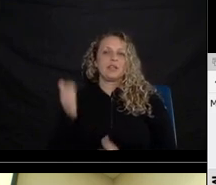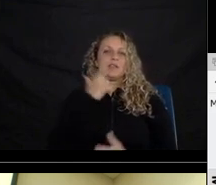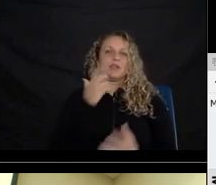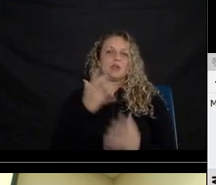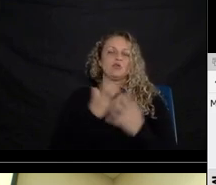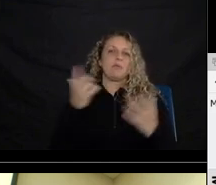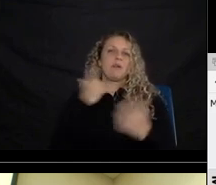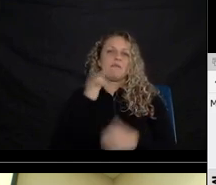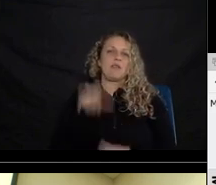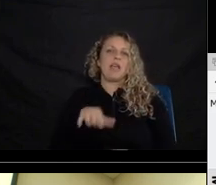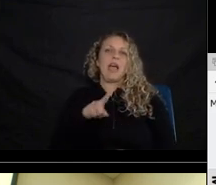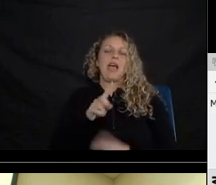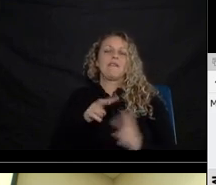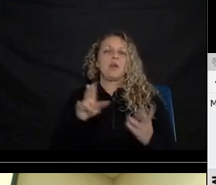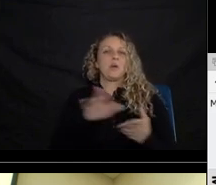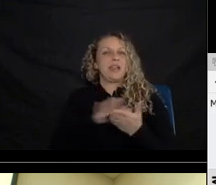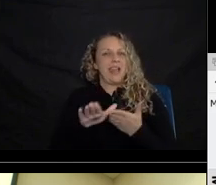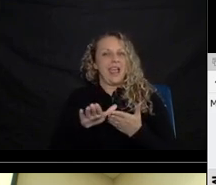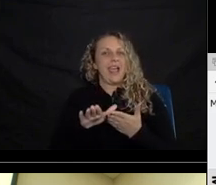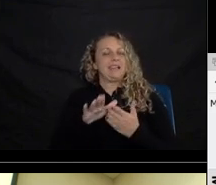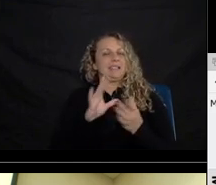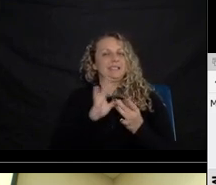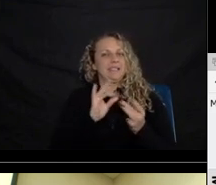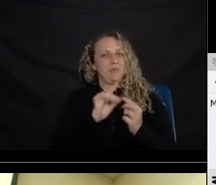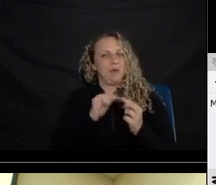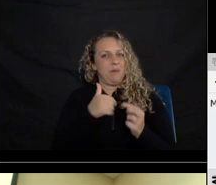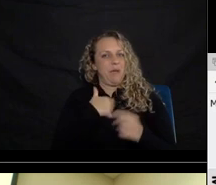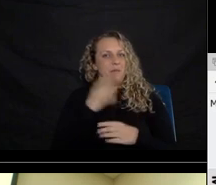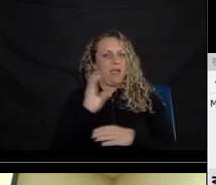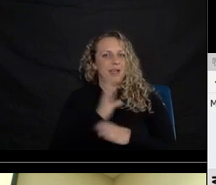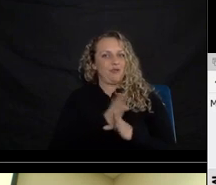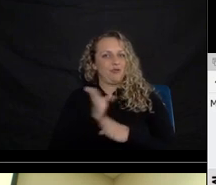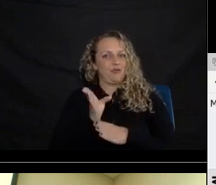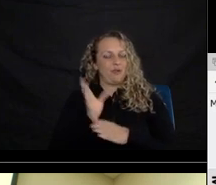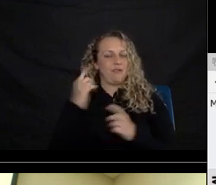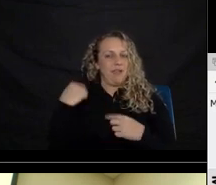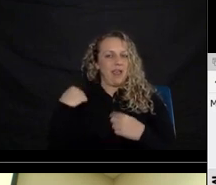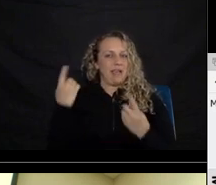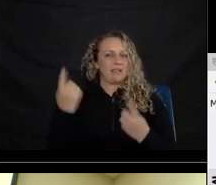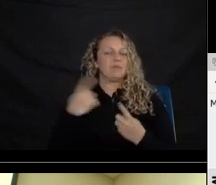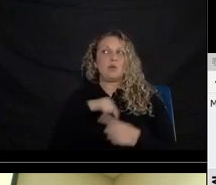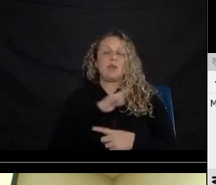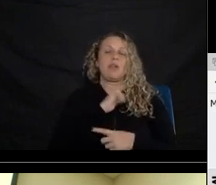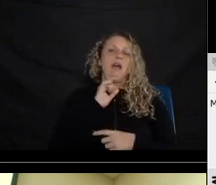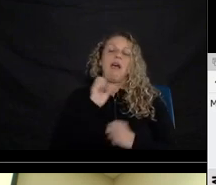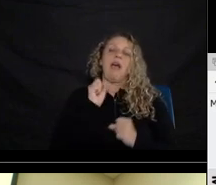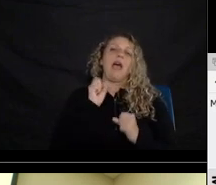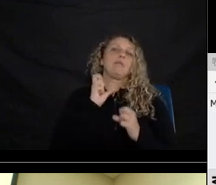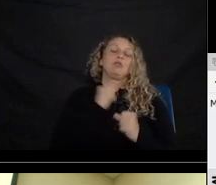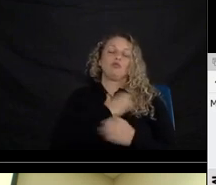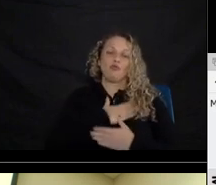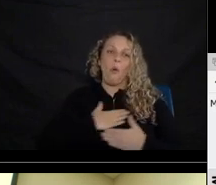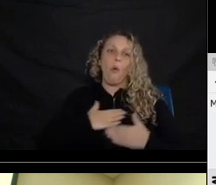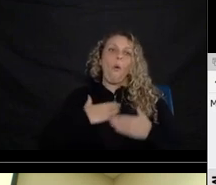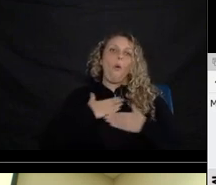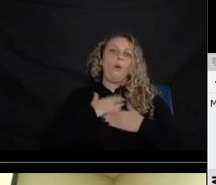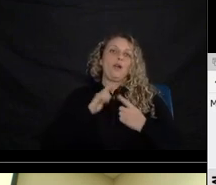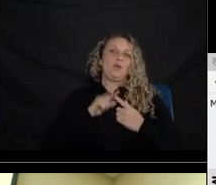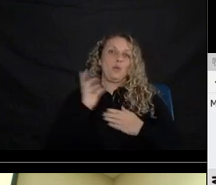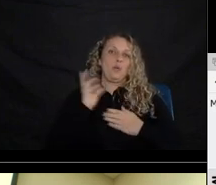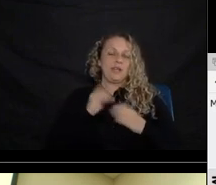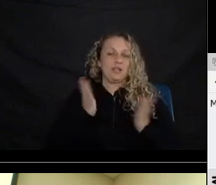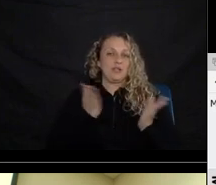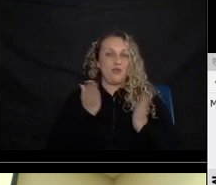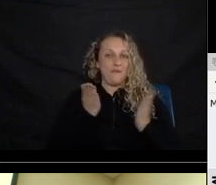much for that very nice statement about my career. It has been just an absolute joy to be of